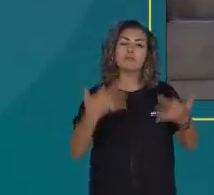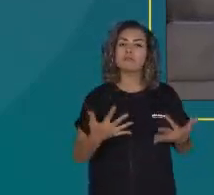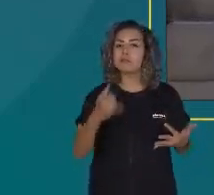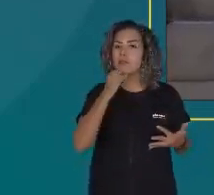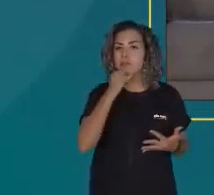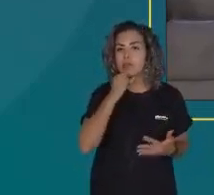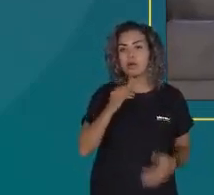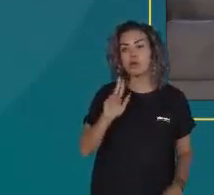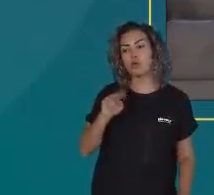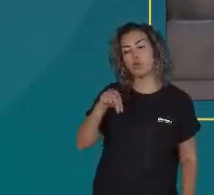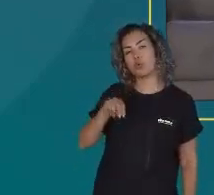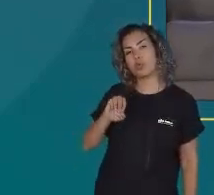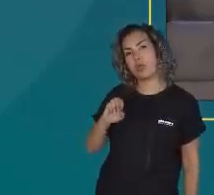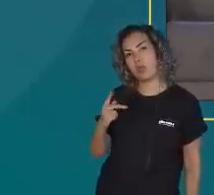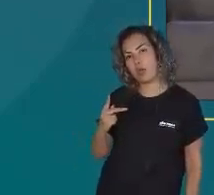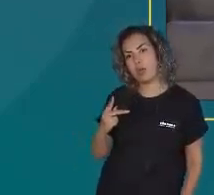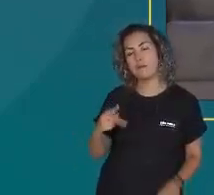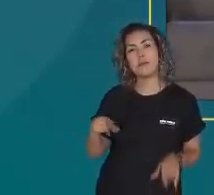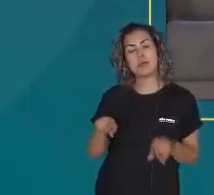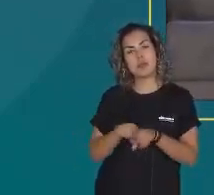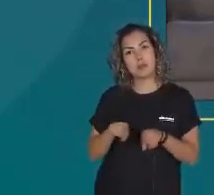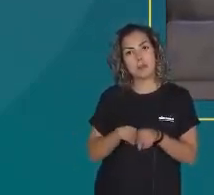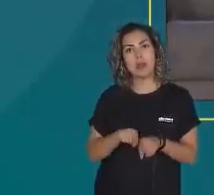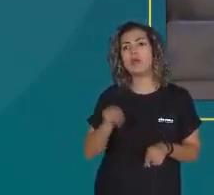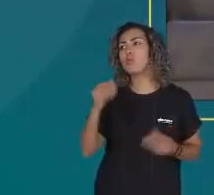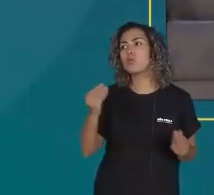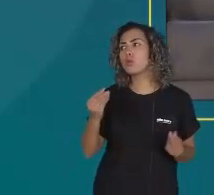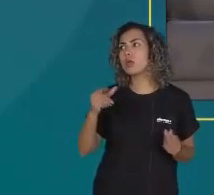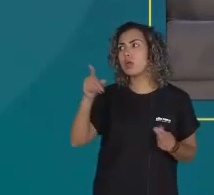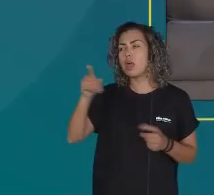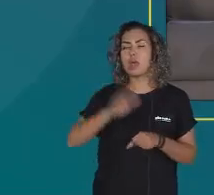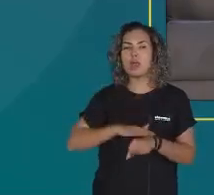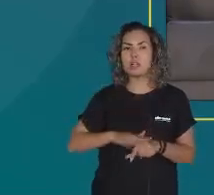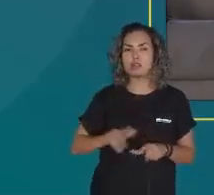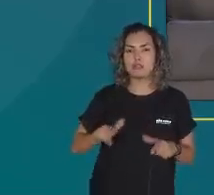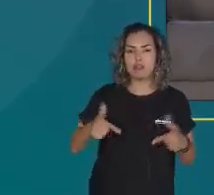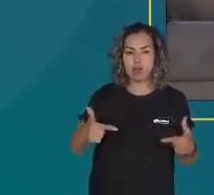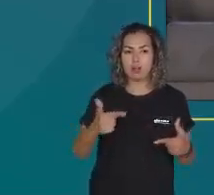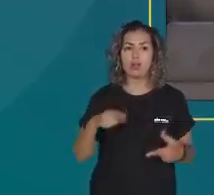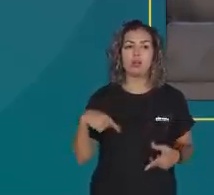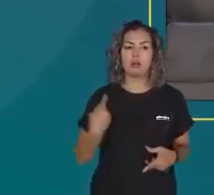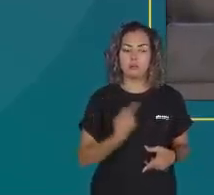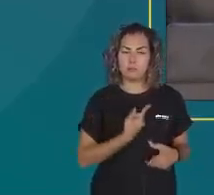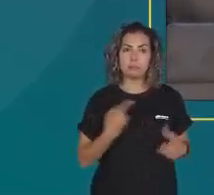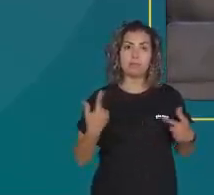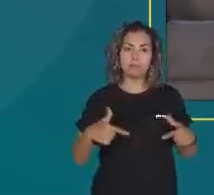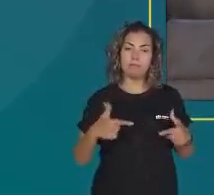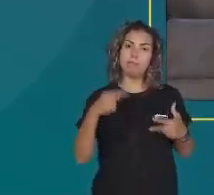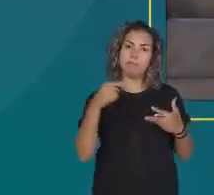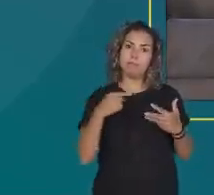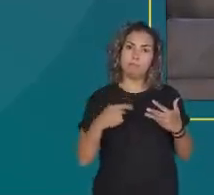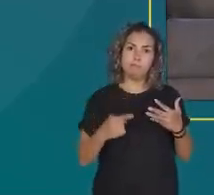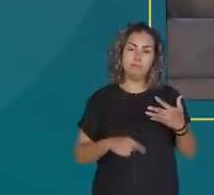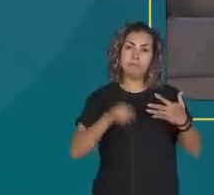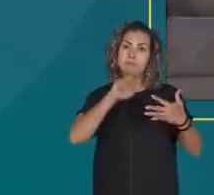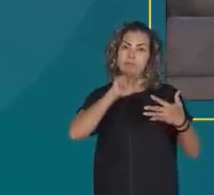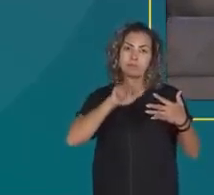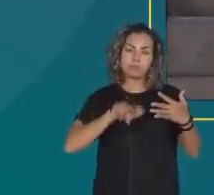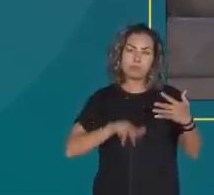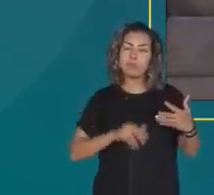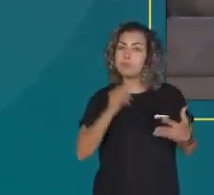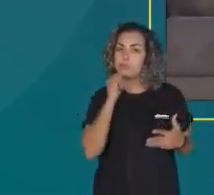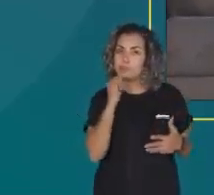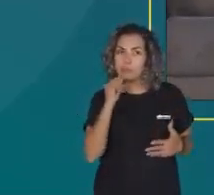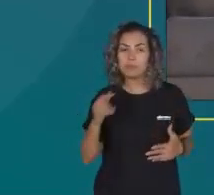doing. So we're working in several directions. So we're working, for instance, a lot with buildings. We have a